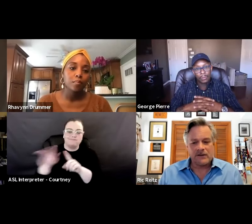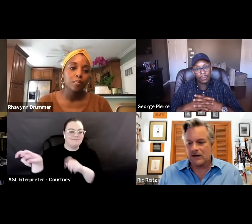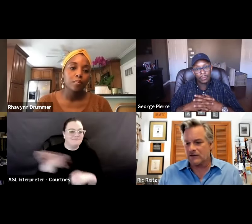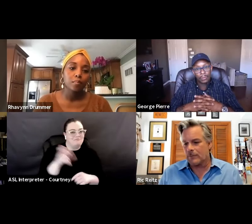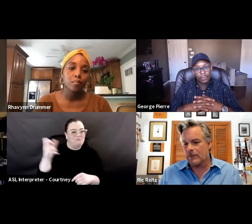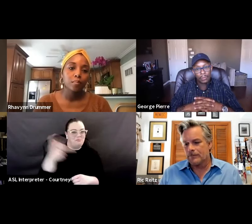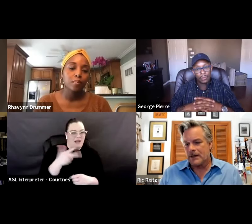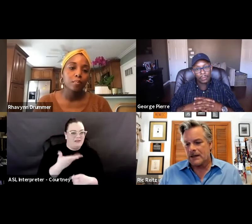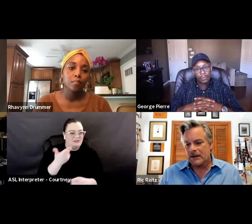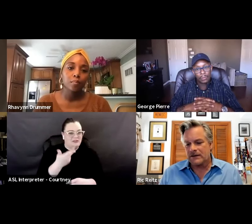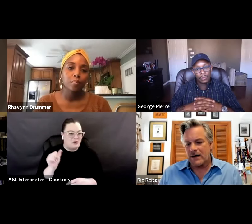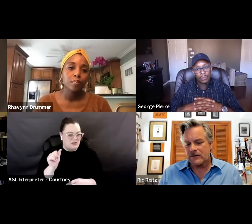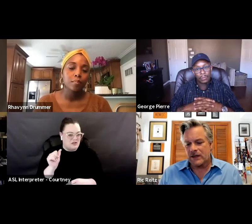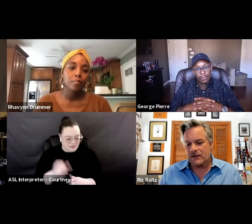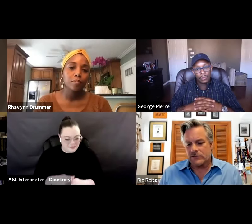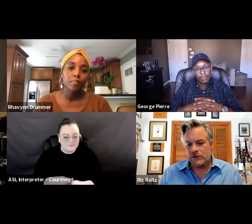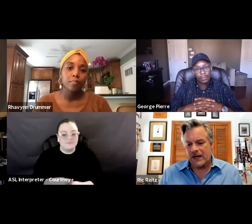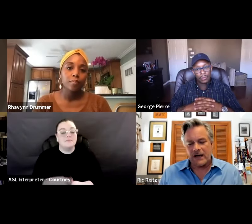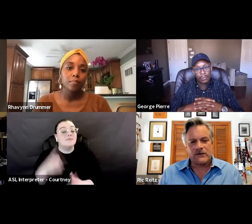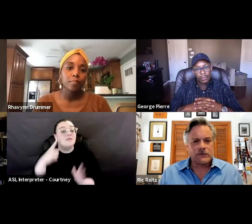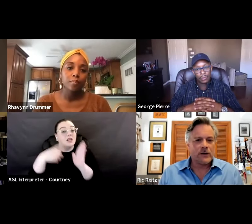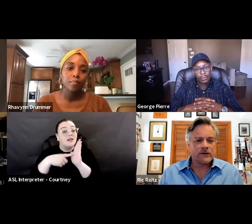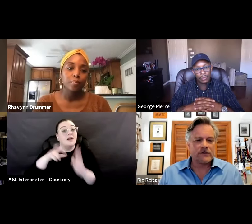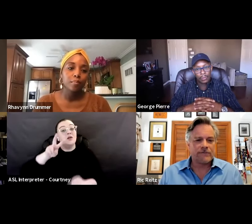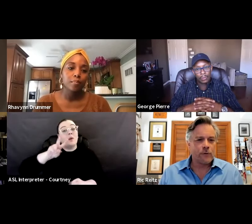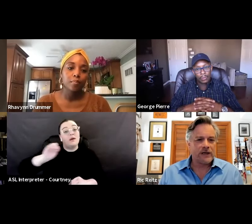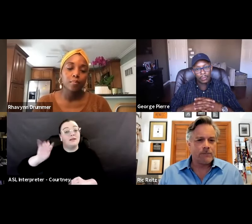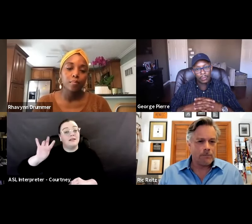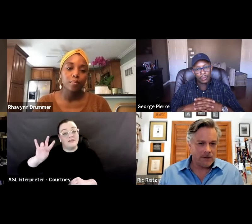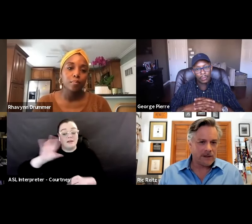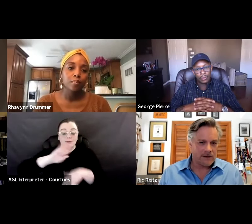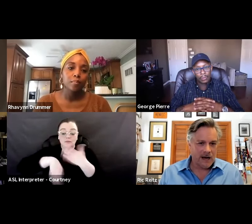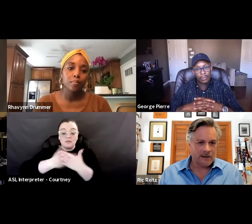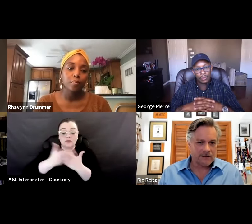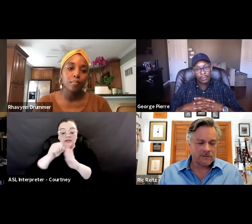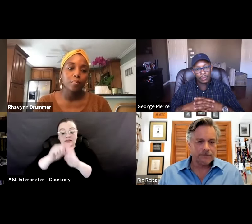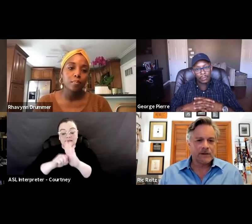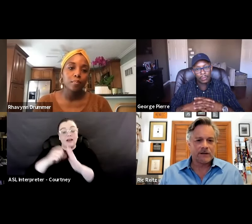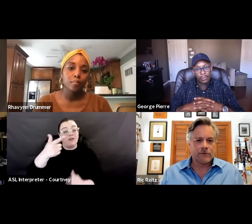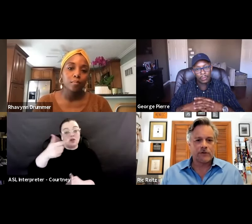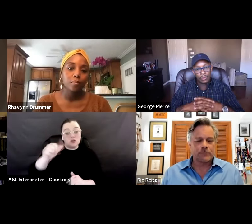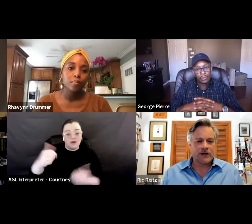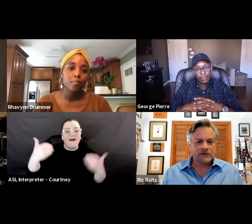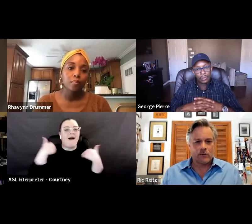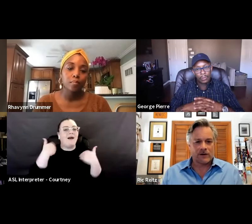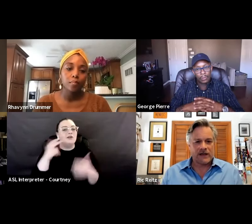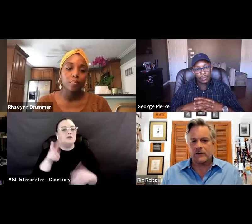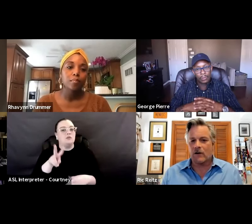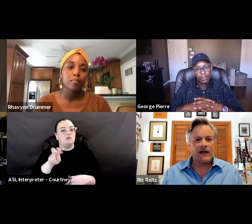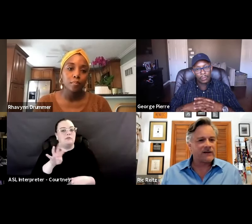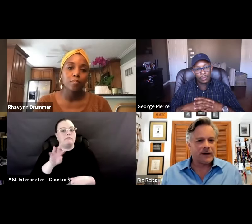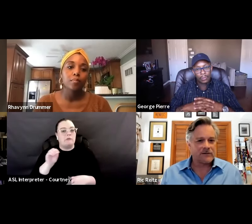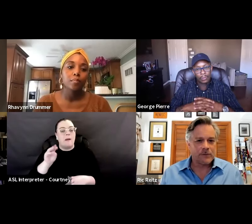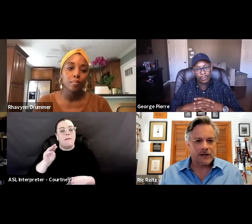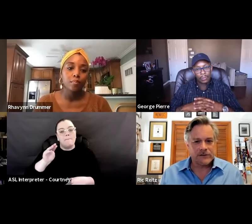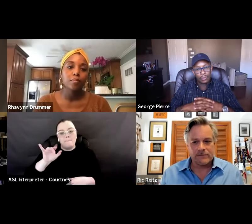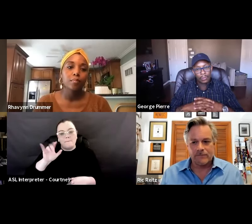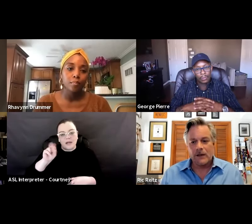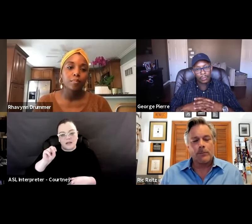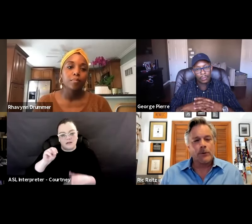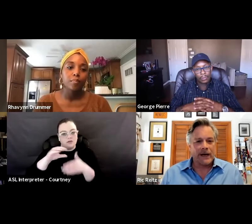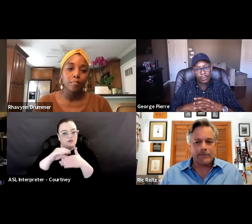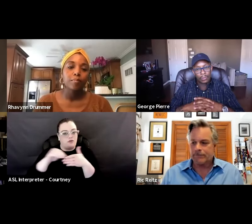2007, as an example, the entire state of Georgia had $240 million of gross production work. That's all aspects of